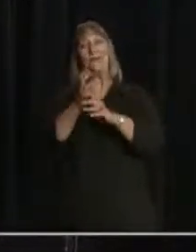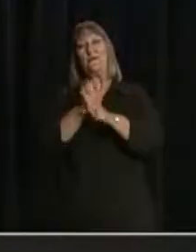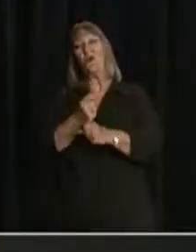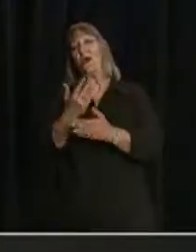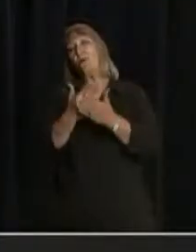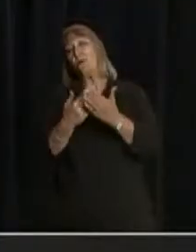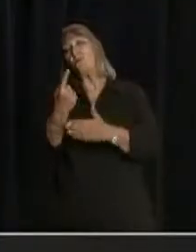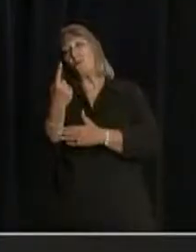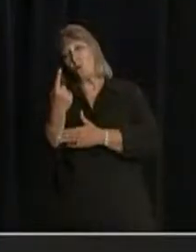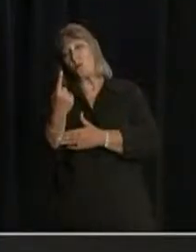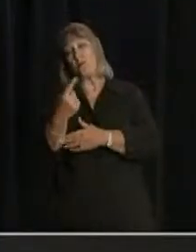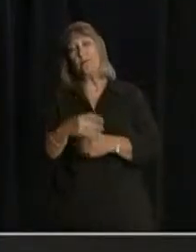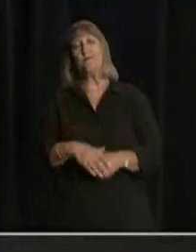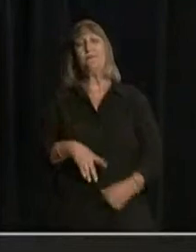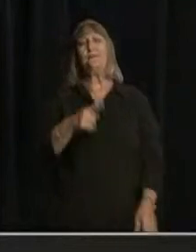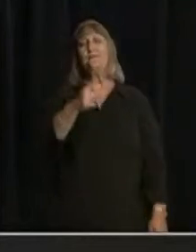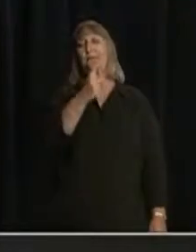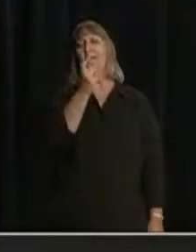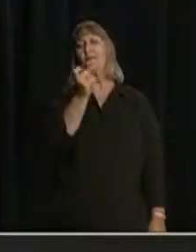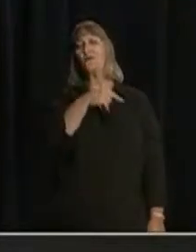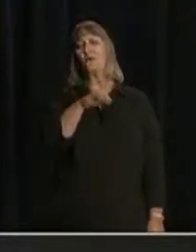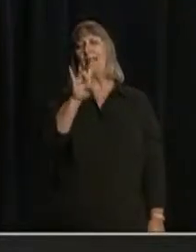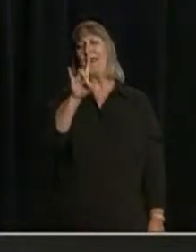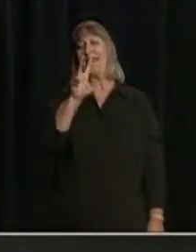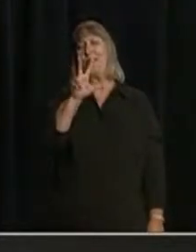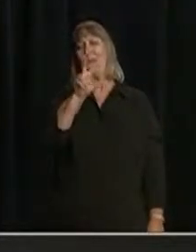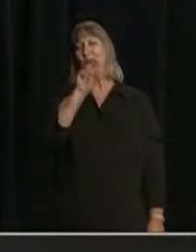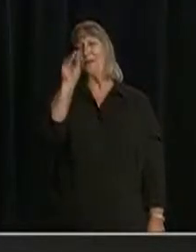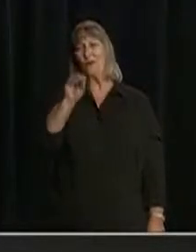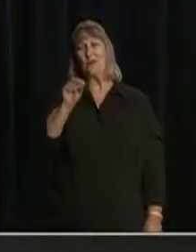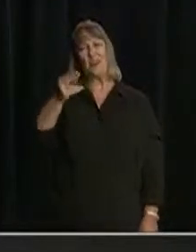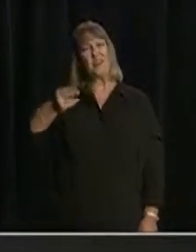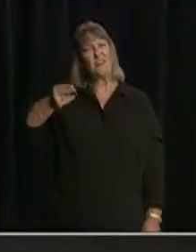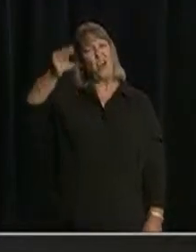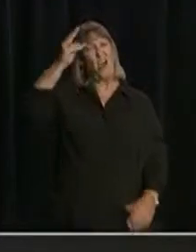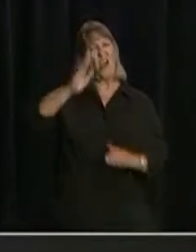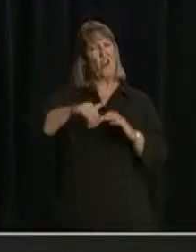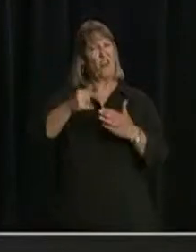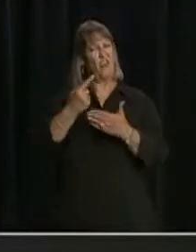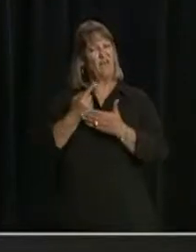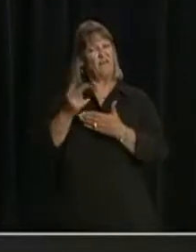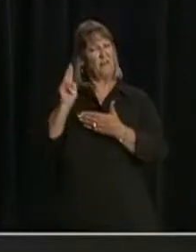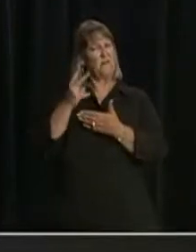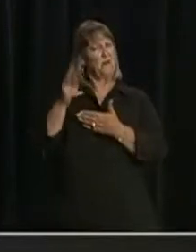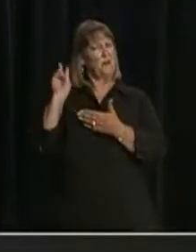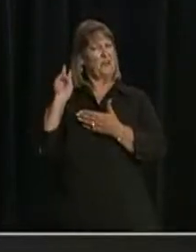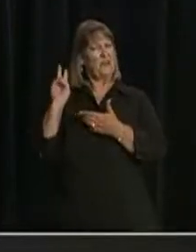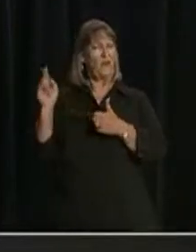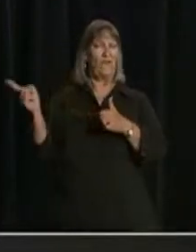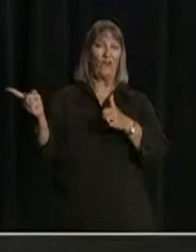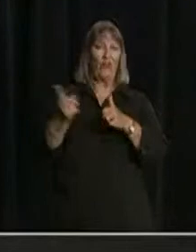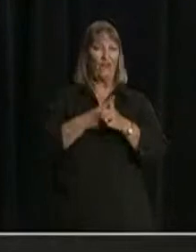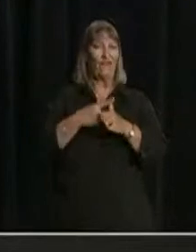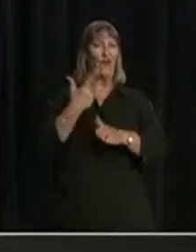dose. That 83% seems like it's a lot higher than it was a few weeks ago for the first dose recipients. I mean, has there